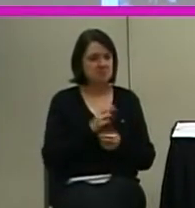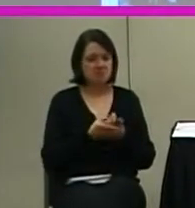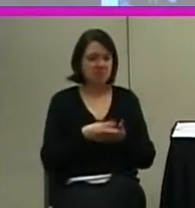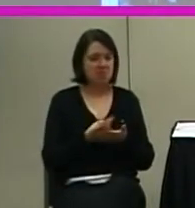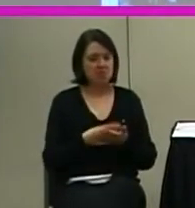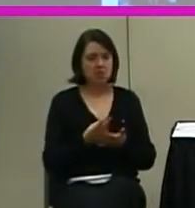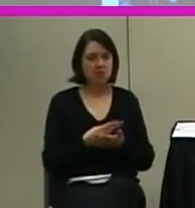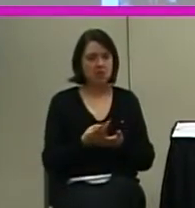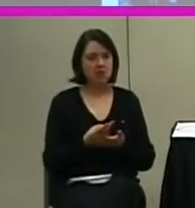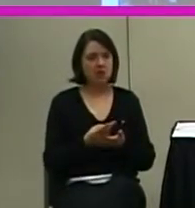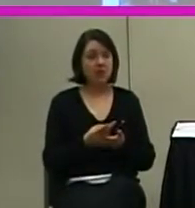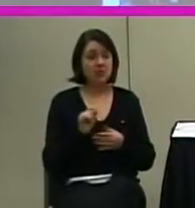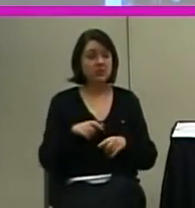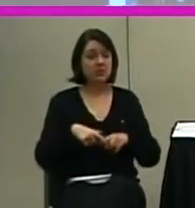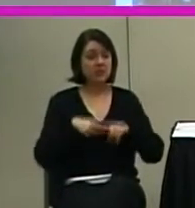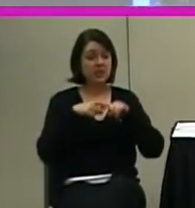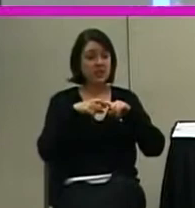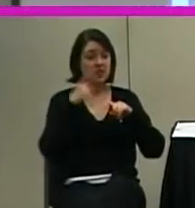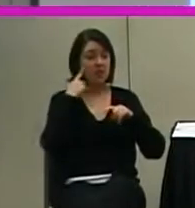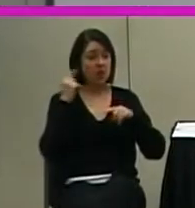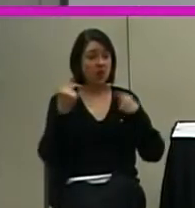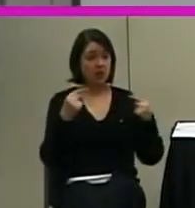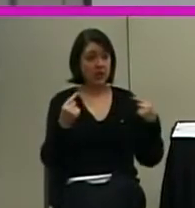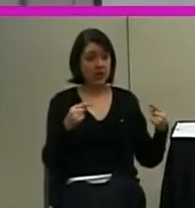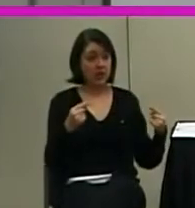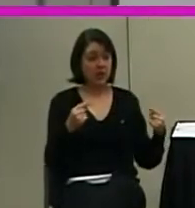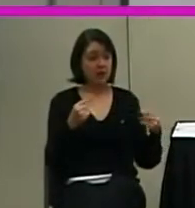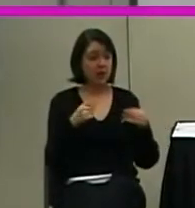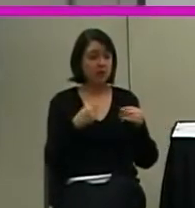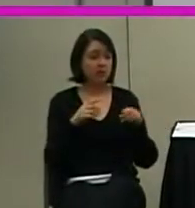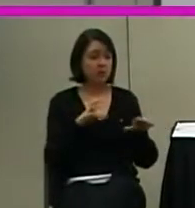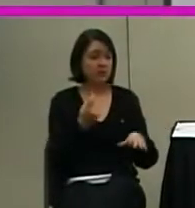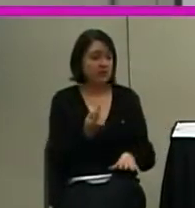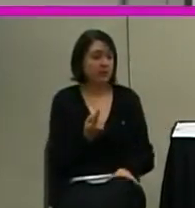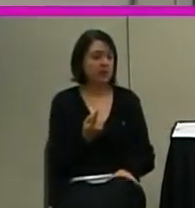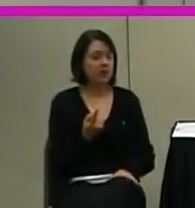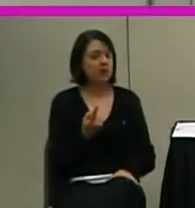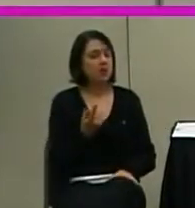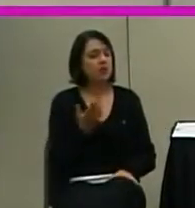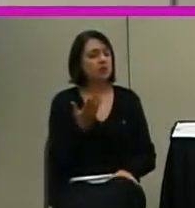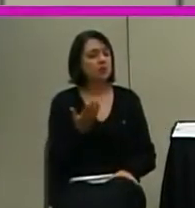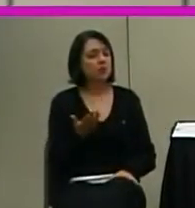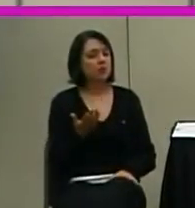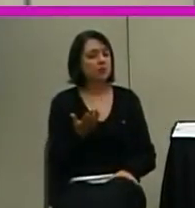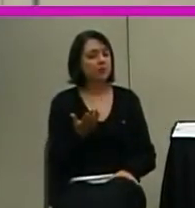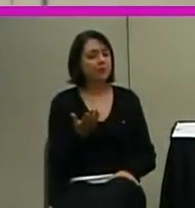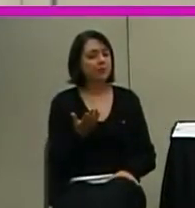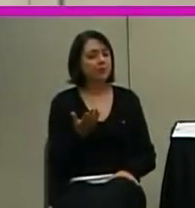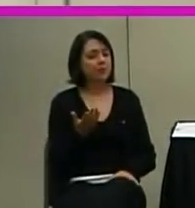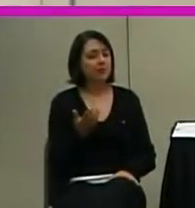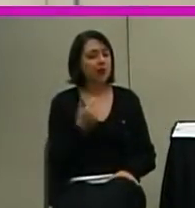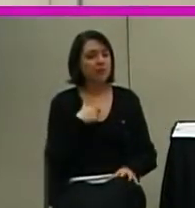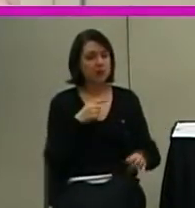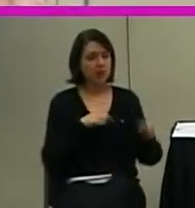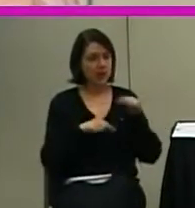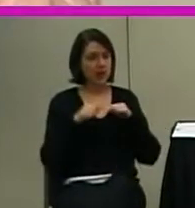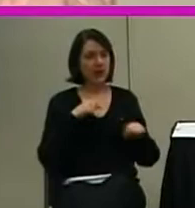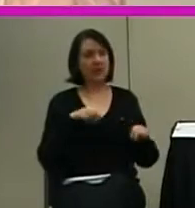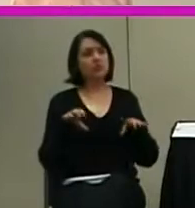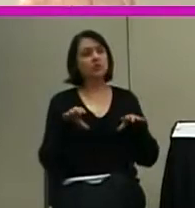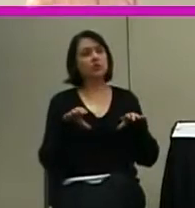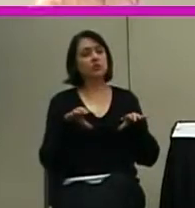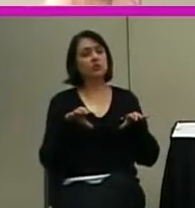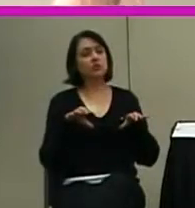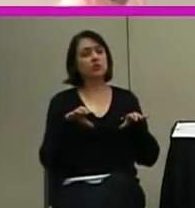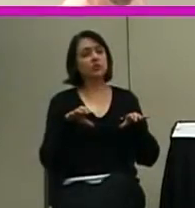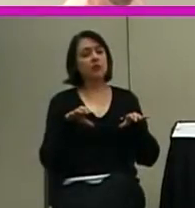particular occasion had been suspended just for the argument over doing something. So I'm going to go back through and I'm going to do it and